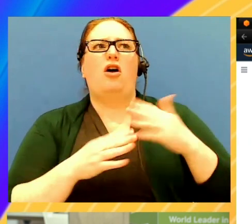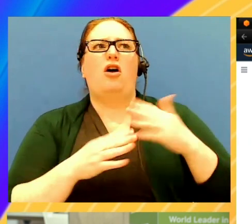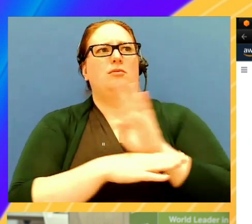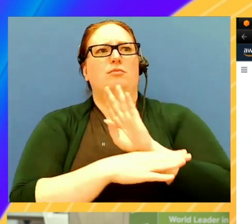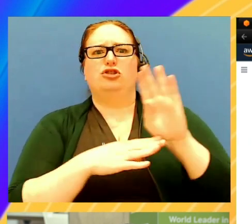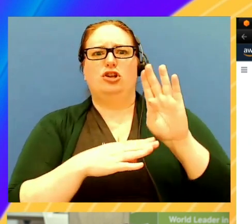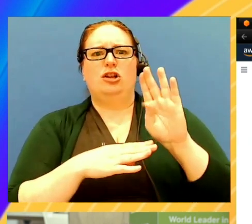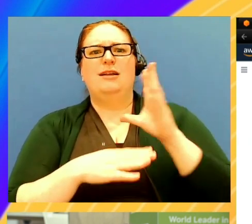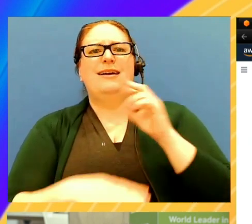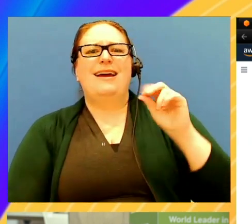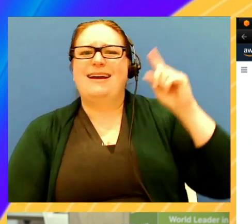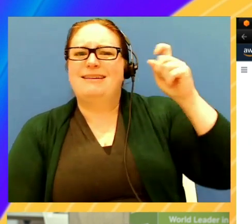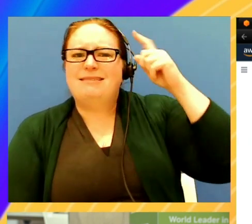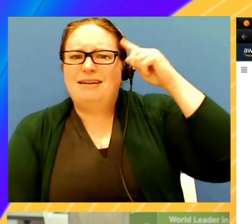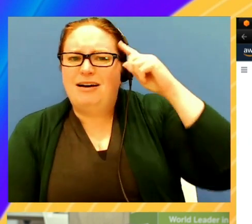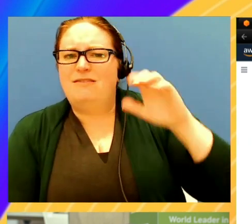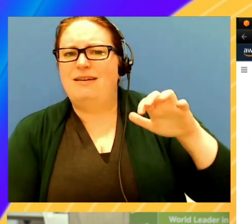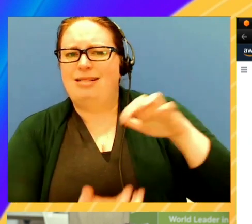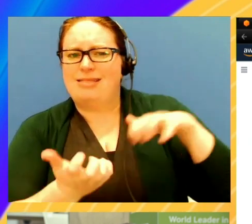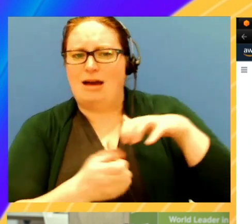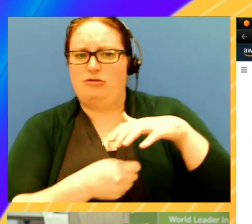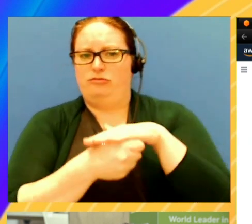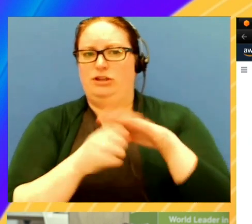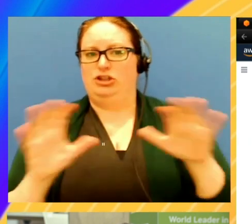GovCloud. So you can go ahead and get started right away.